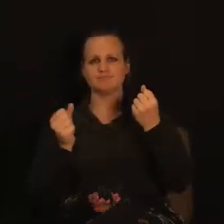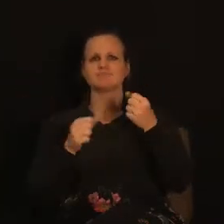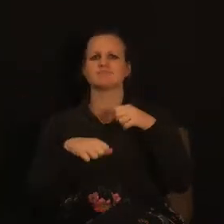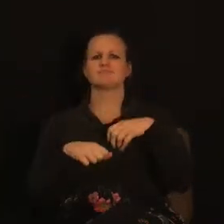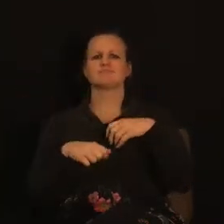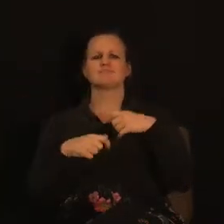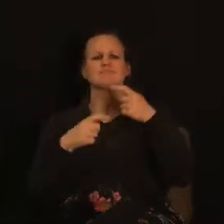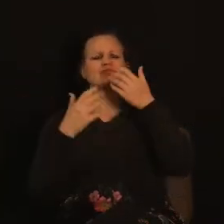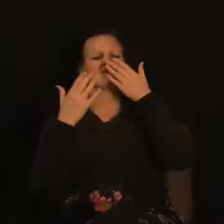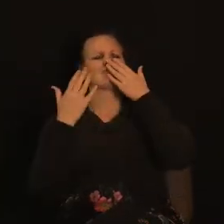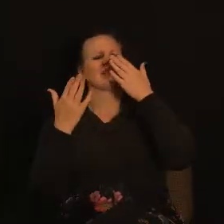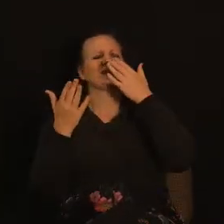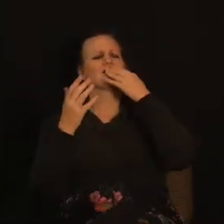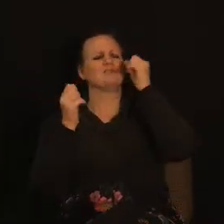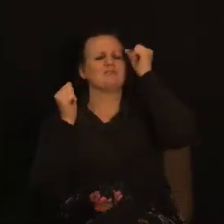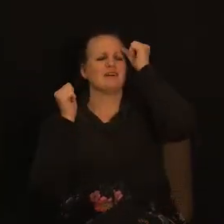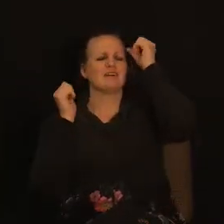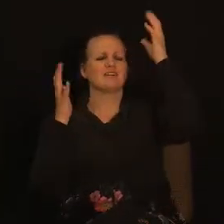say thank you, Father,